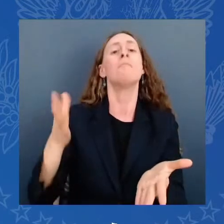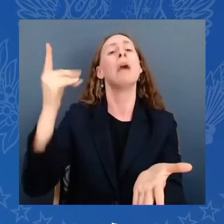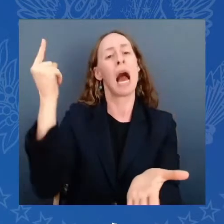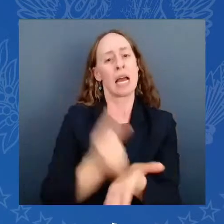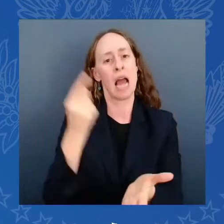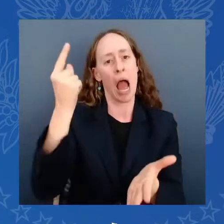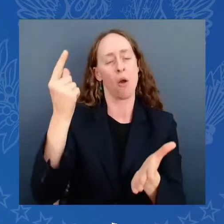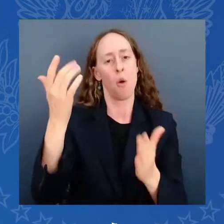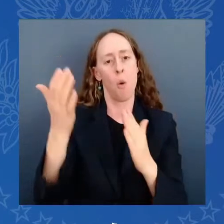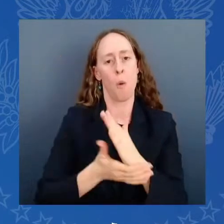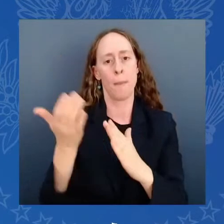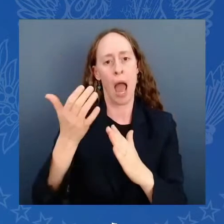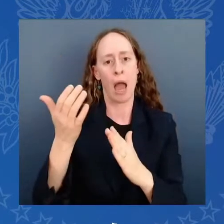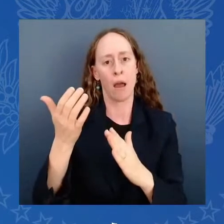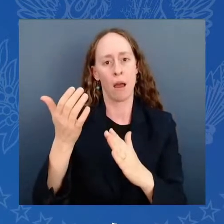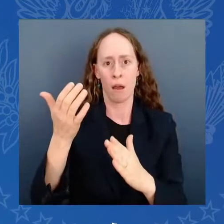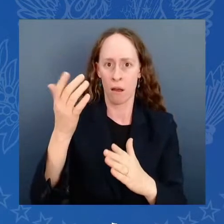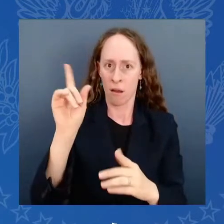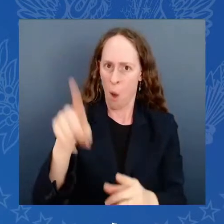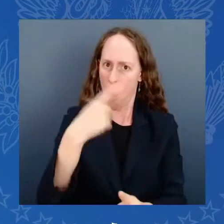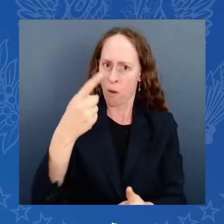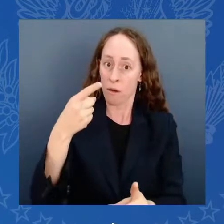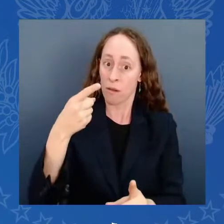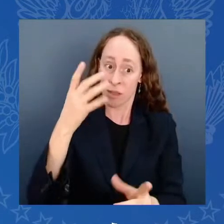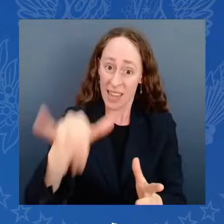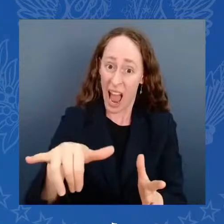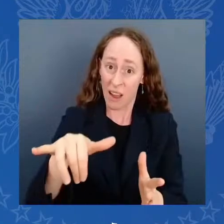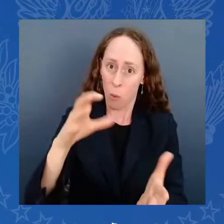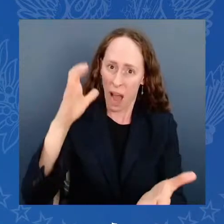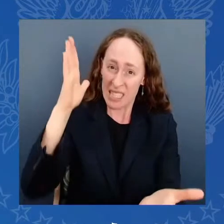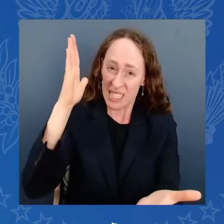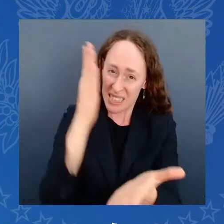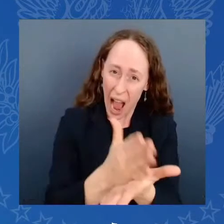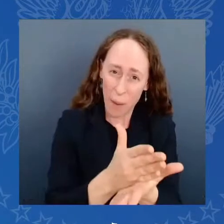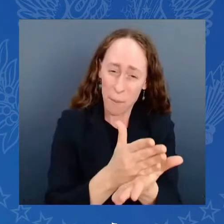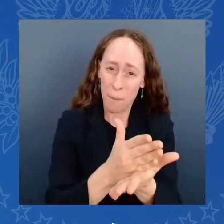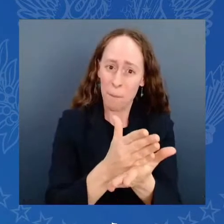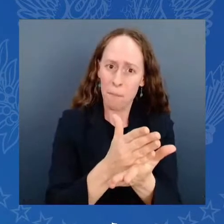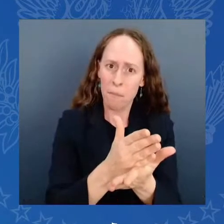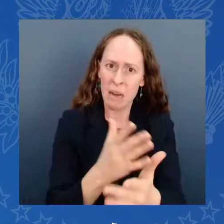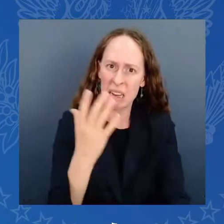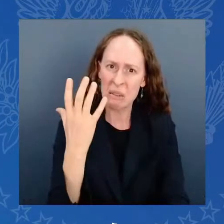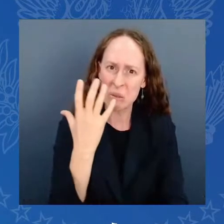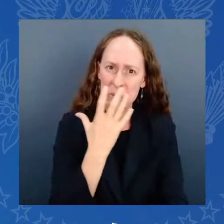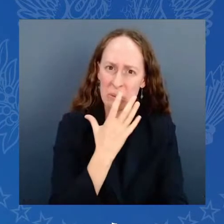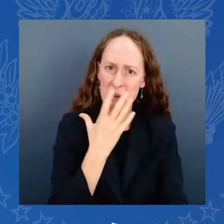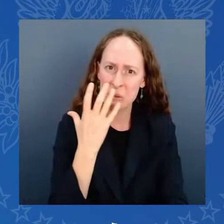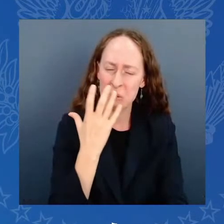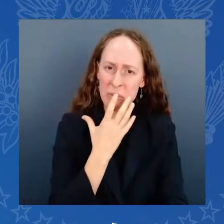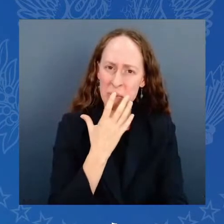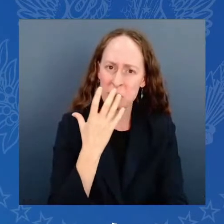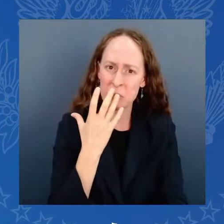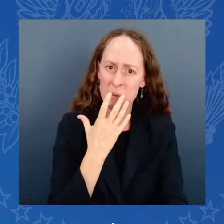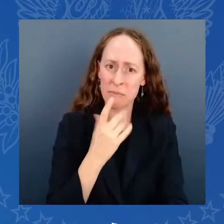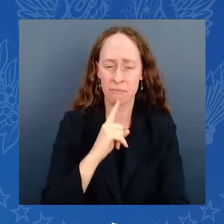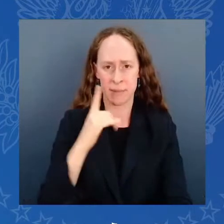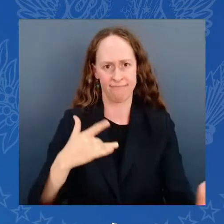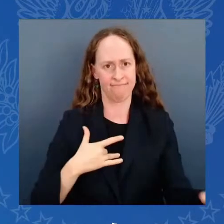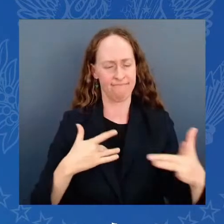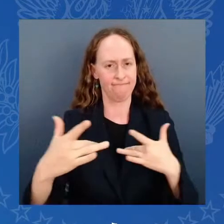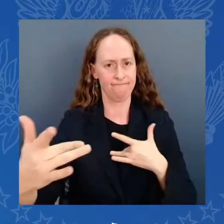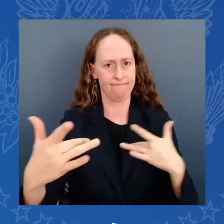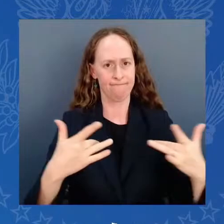citizen. That's how extreme these guys are. This issue and so many other civil rights that Americans take for